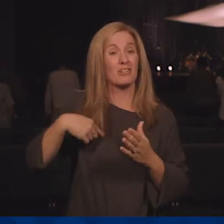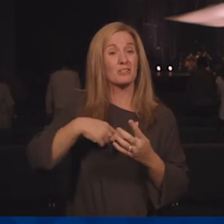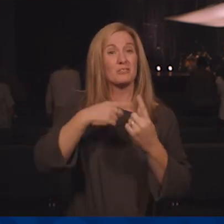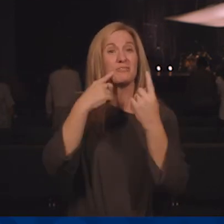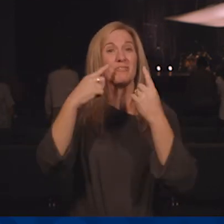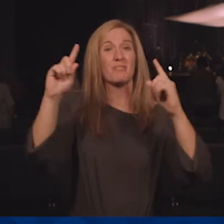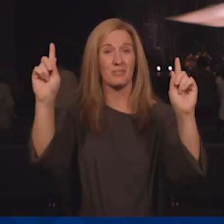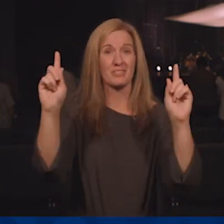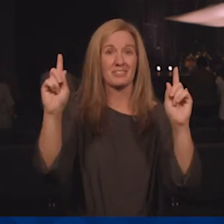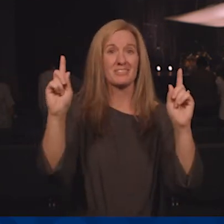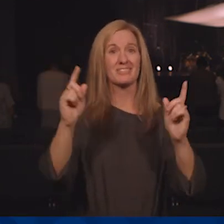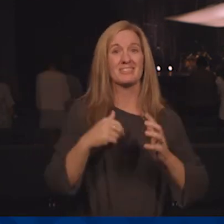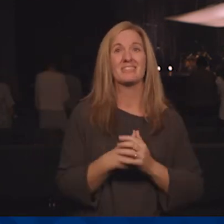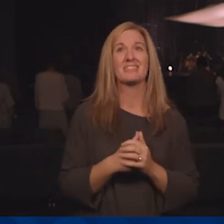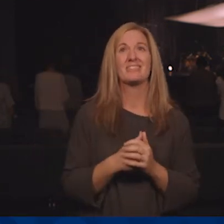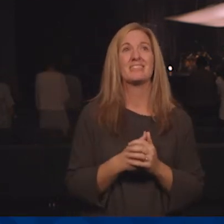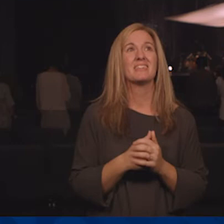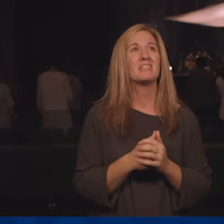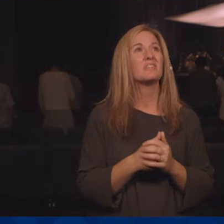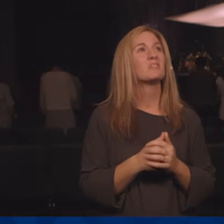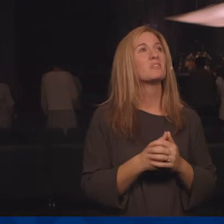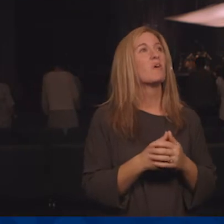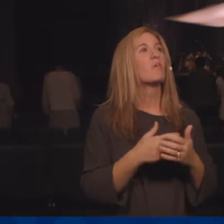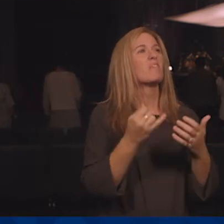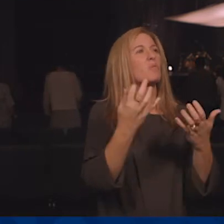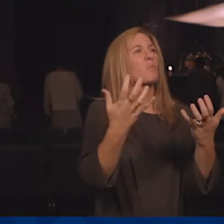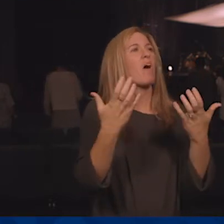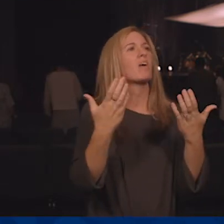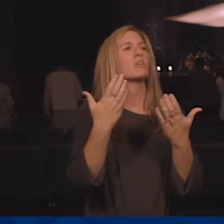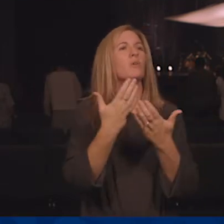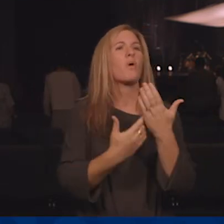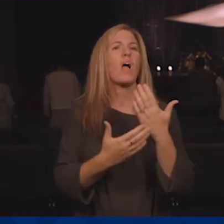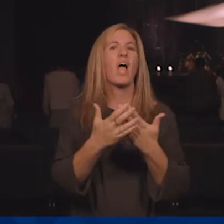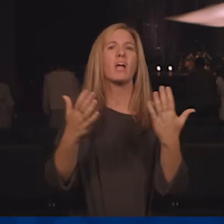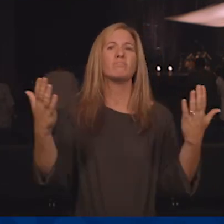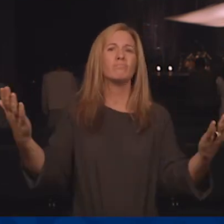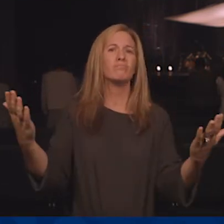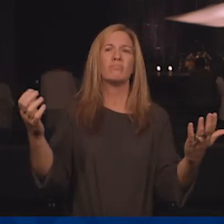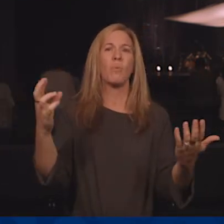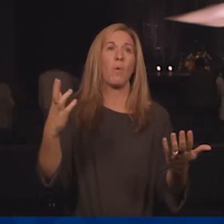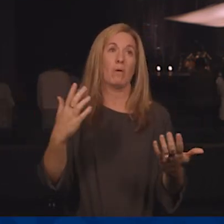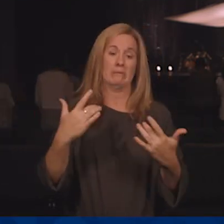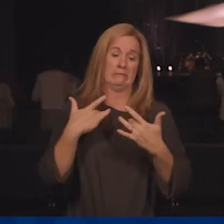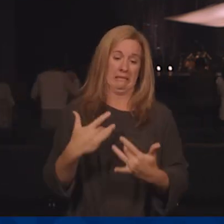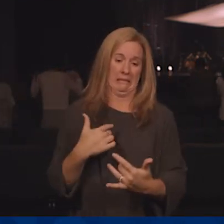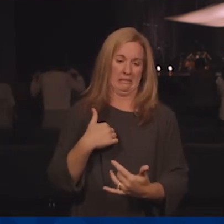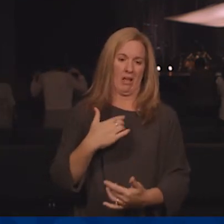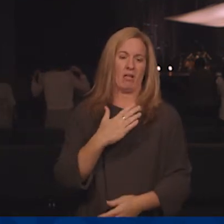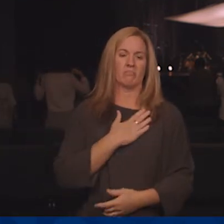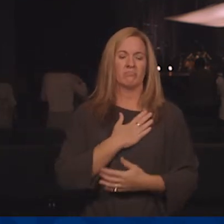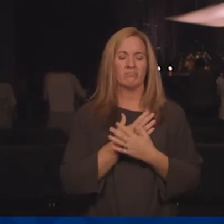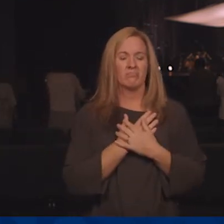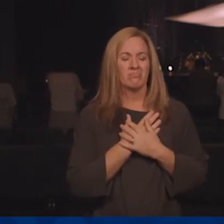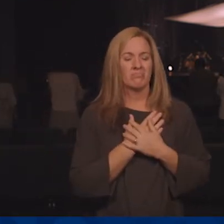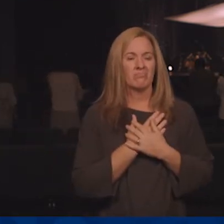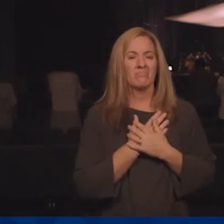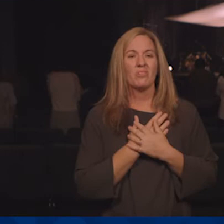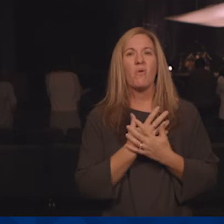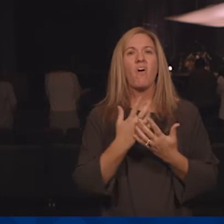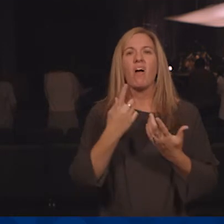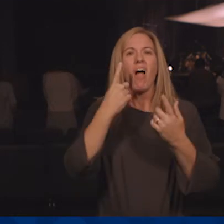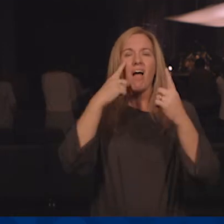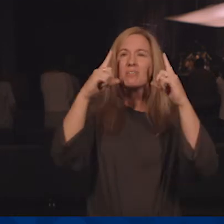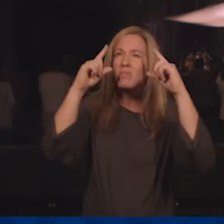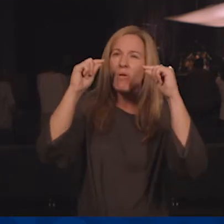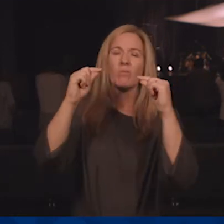So could you just for a moment, if you want to, you can open your hands. I put my hand on my heart. You can close your eyes if you want to. But would you join me if